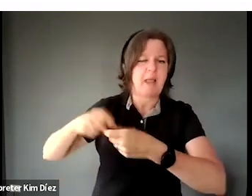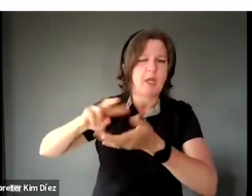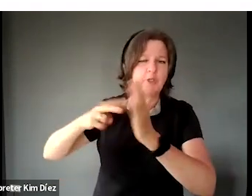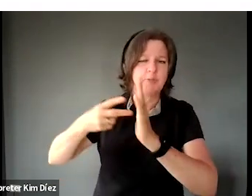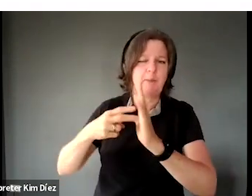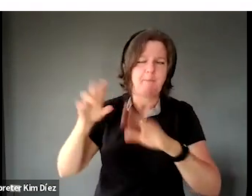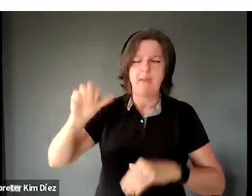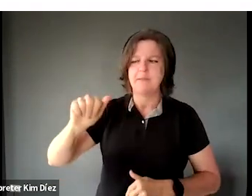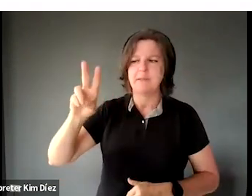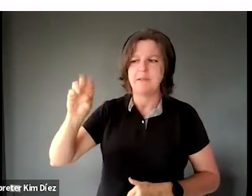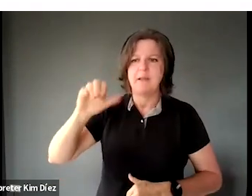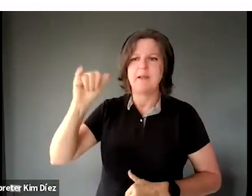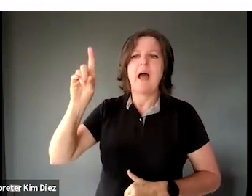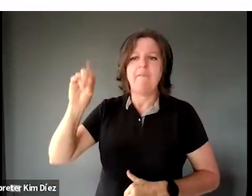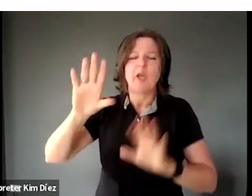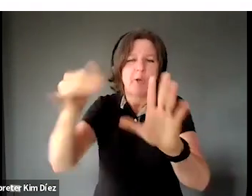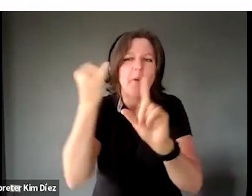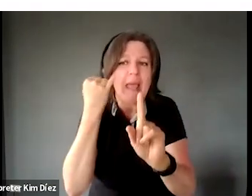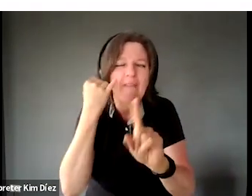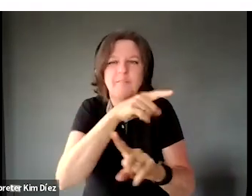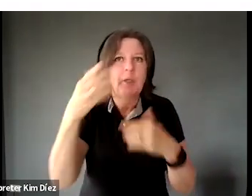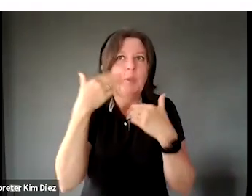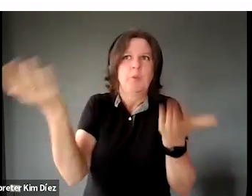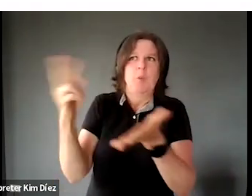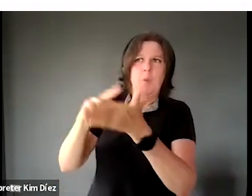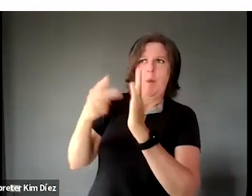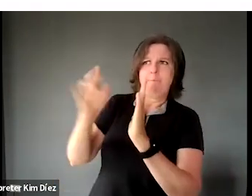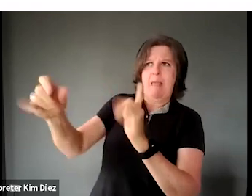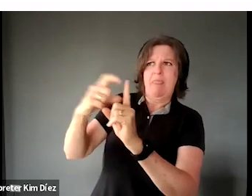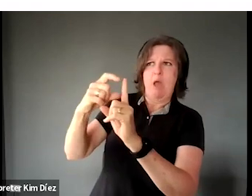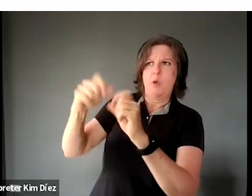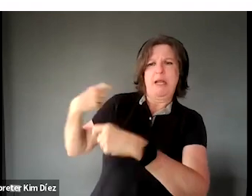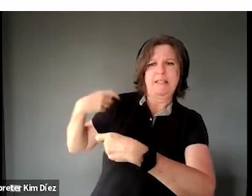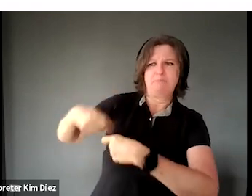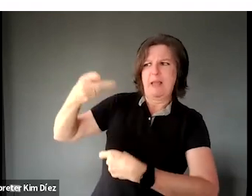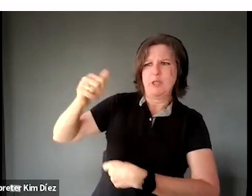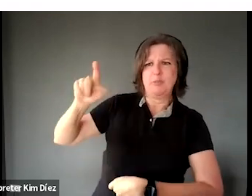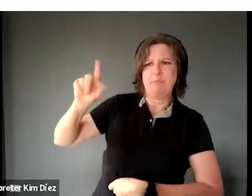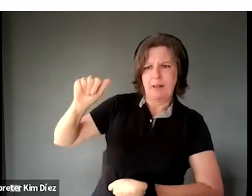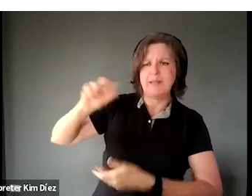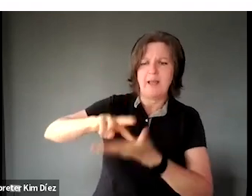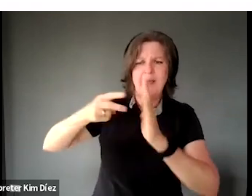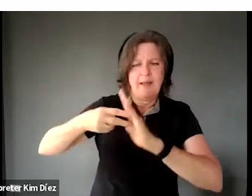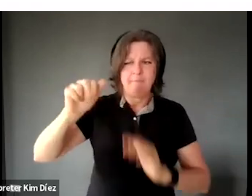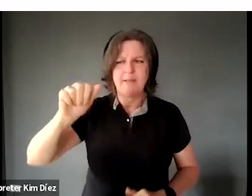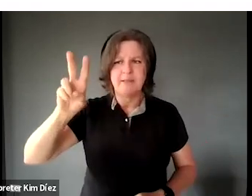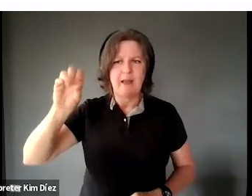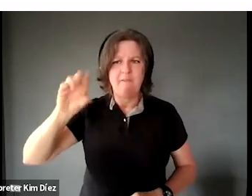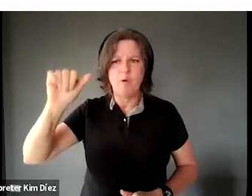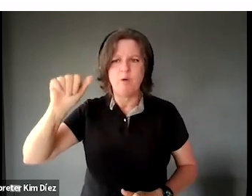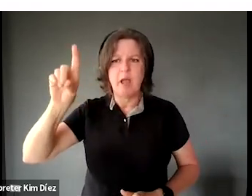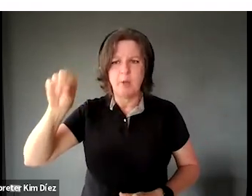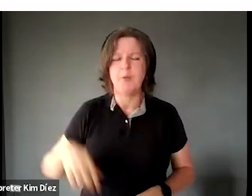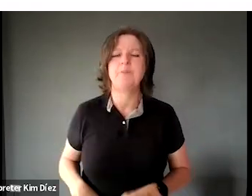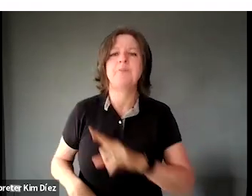we call it aguacate in Spanish, avocado, just in case you were wondering what palta is.